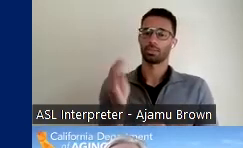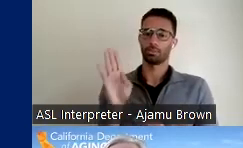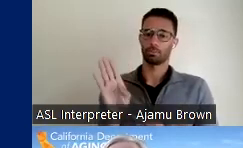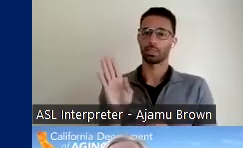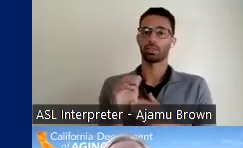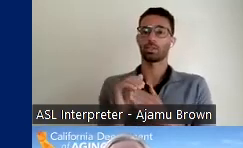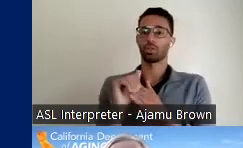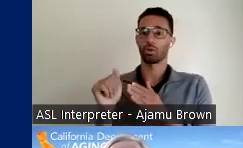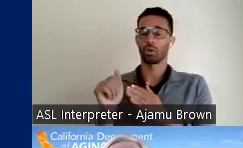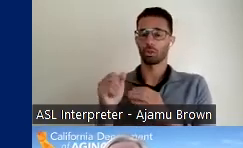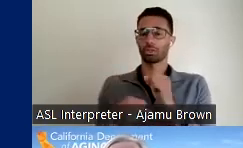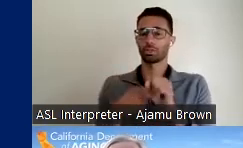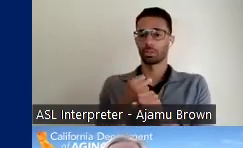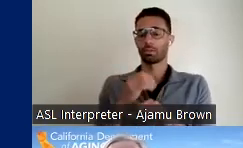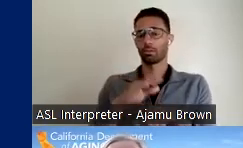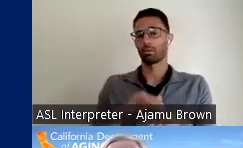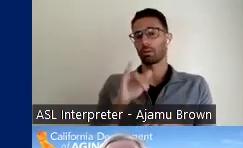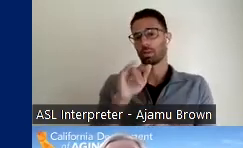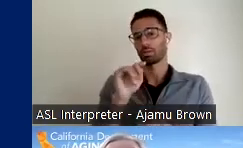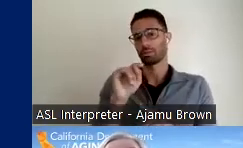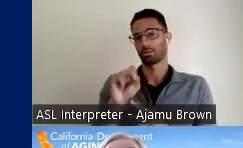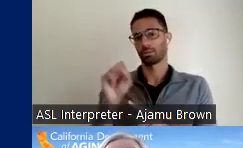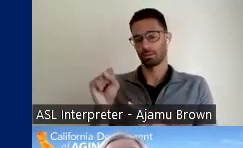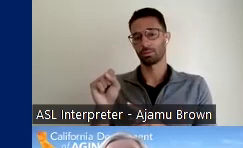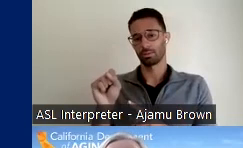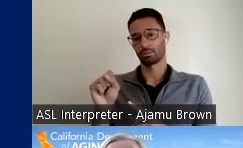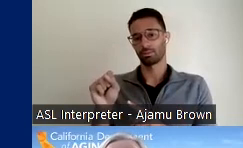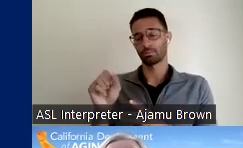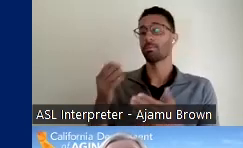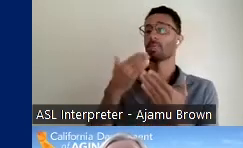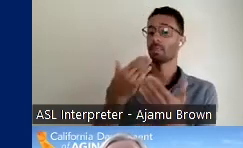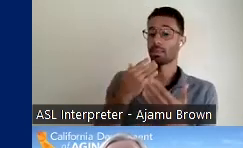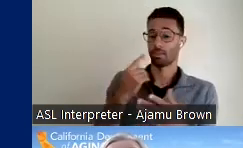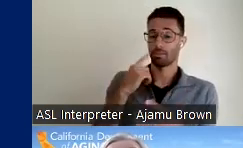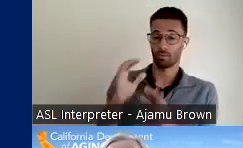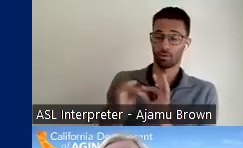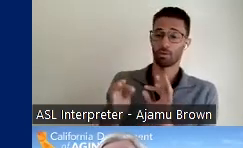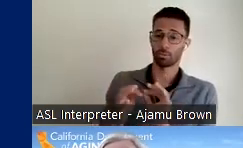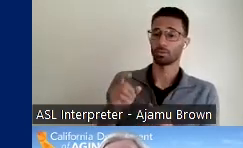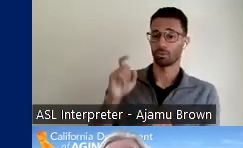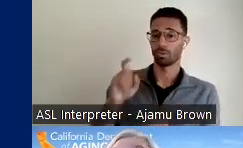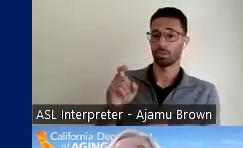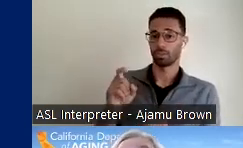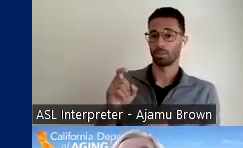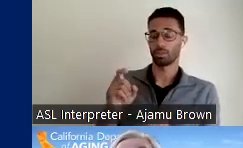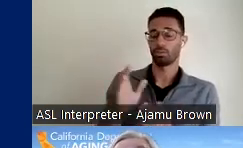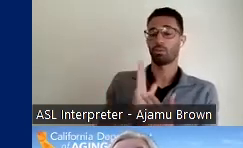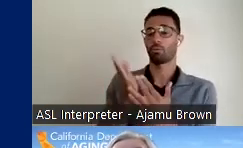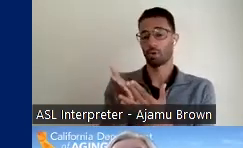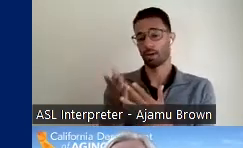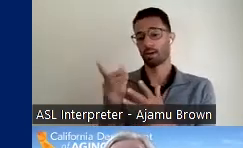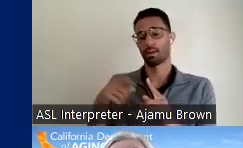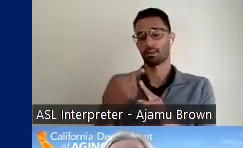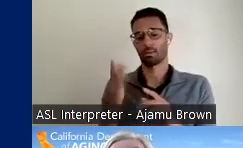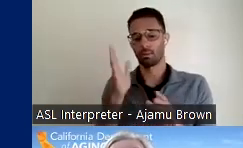LTSS. Connie, So thank you so much for your comments. We need to move on to our break, and then we will reconvene